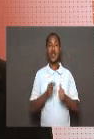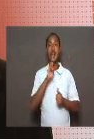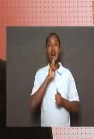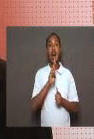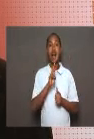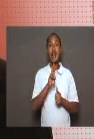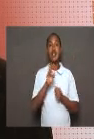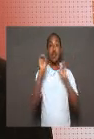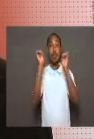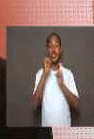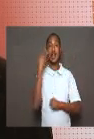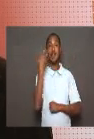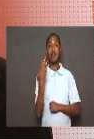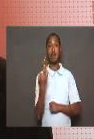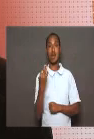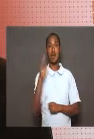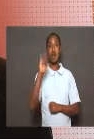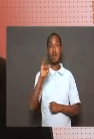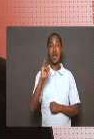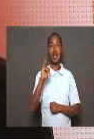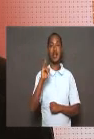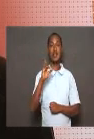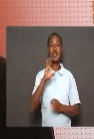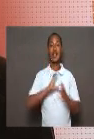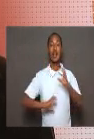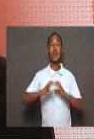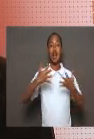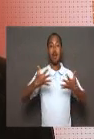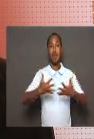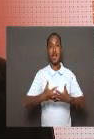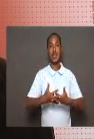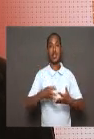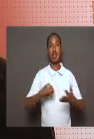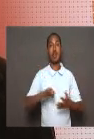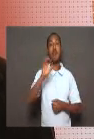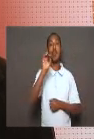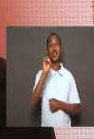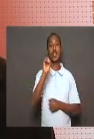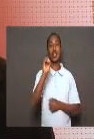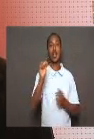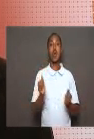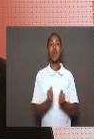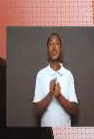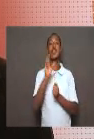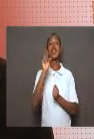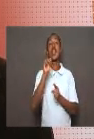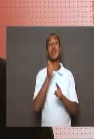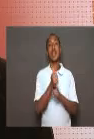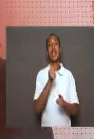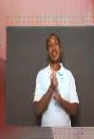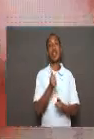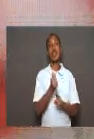the oxides formed by the chemical combination of oxygen with